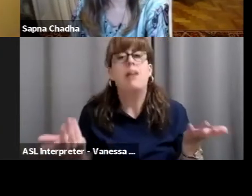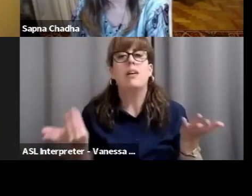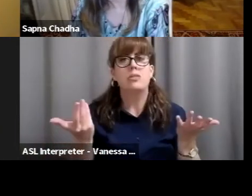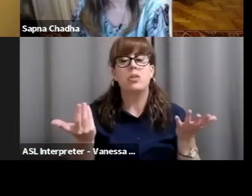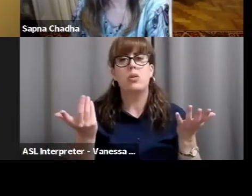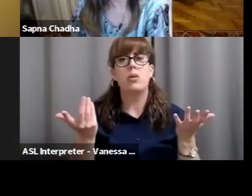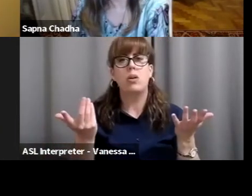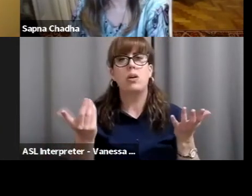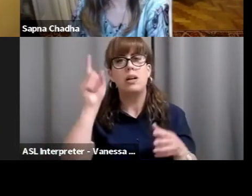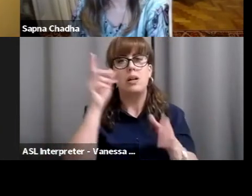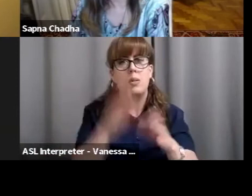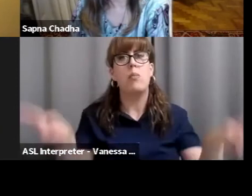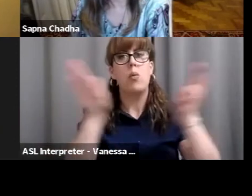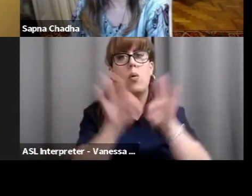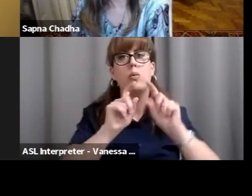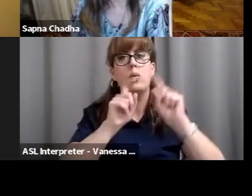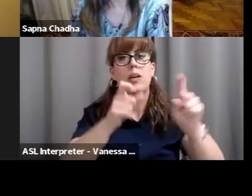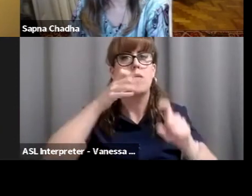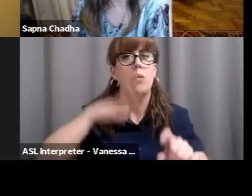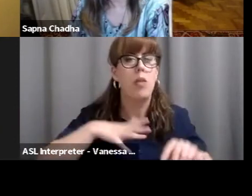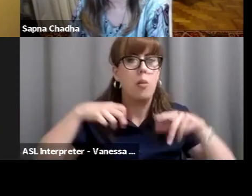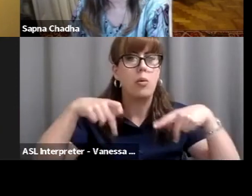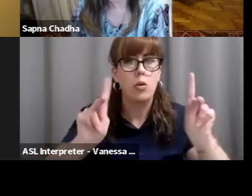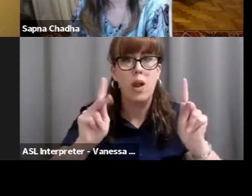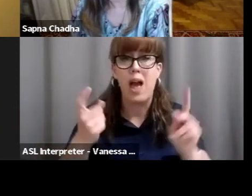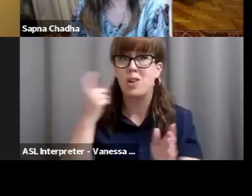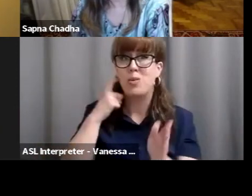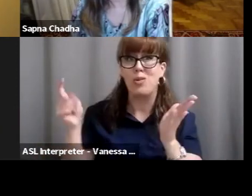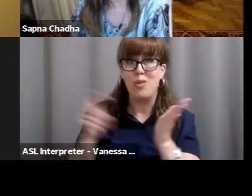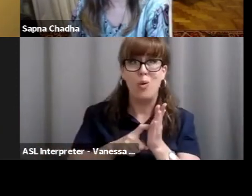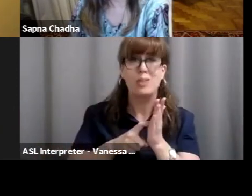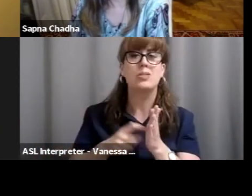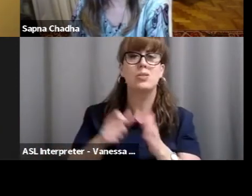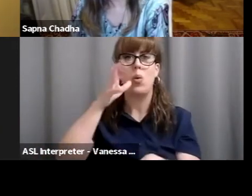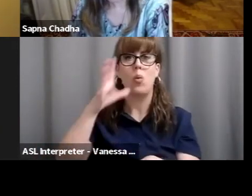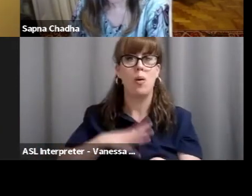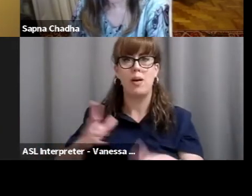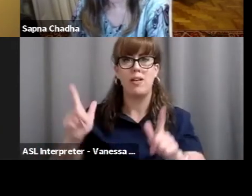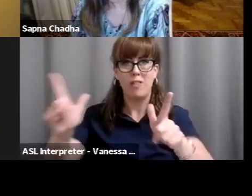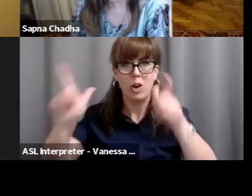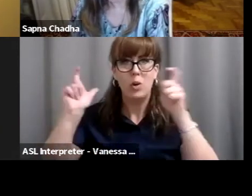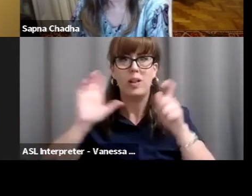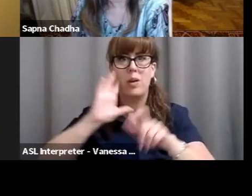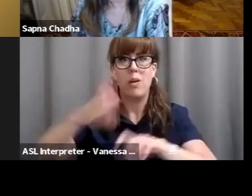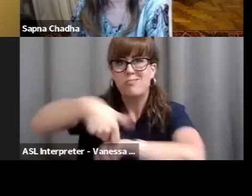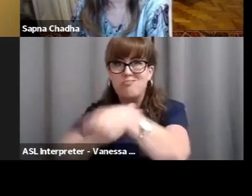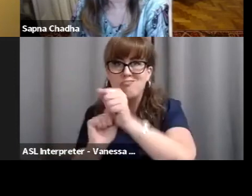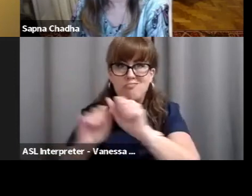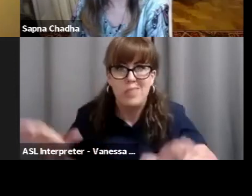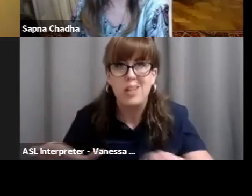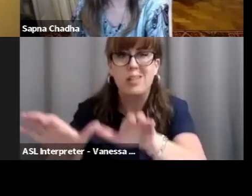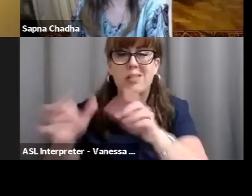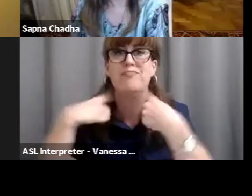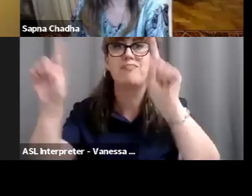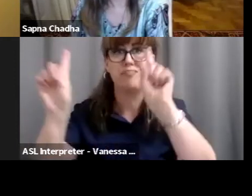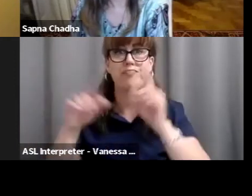them the opportunity and they prove very, very quickly that they're better than you. I've seen it happen. So